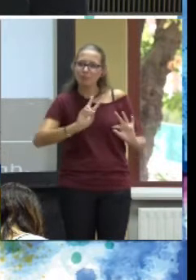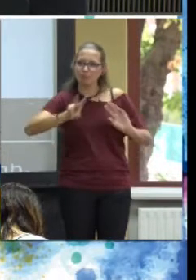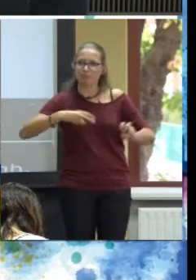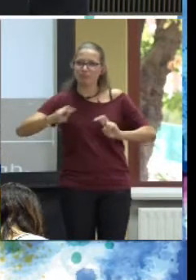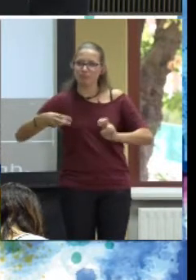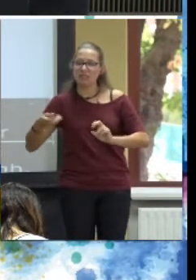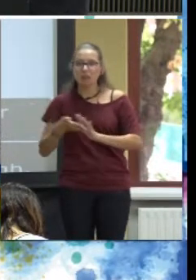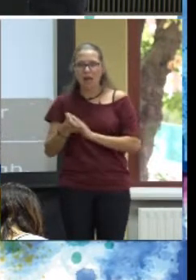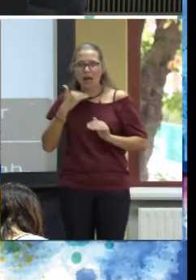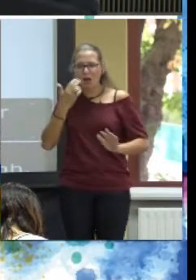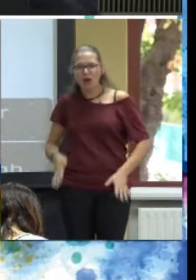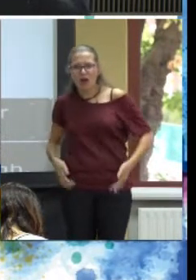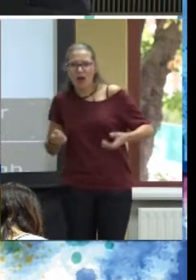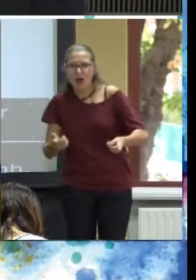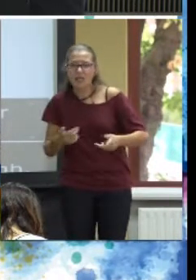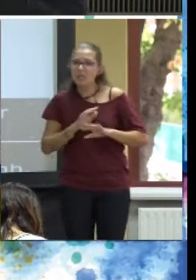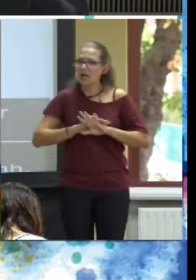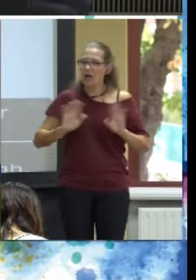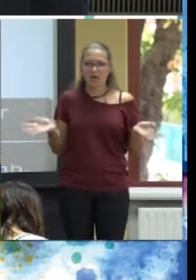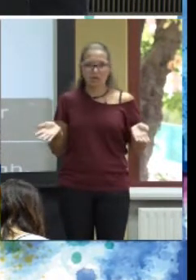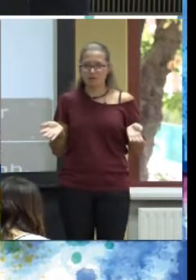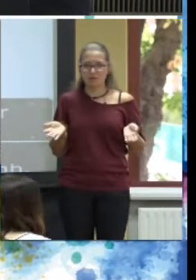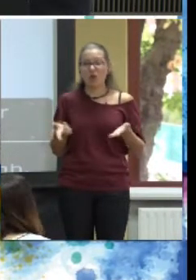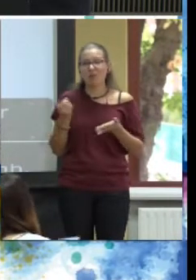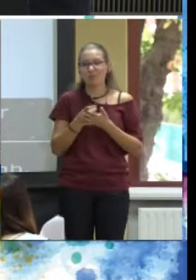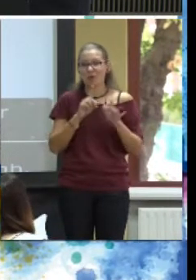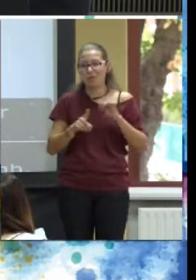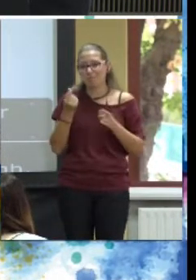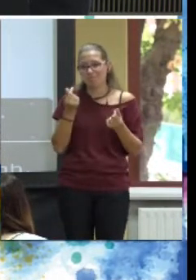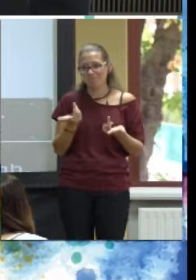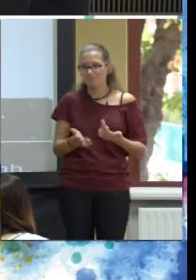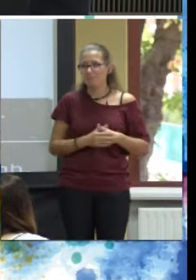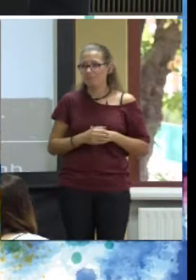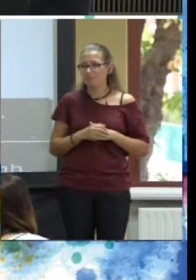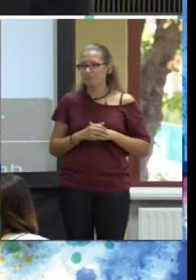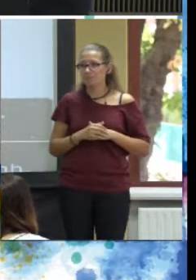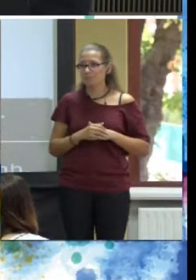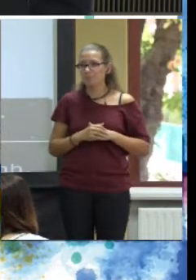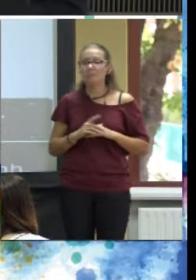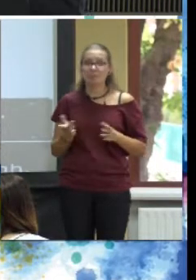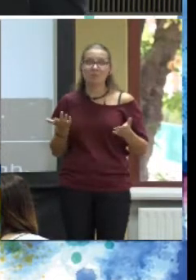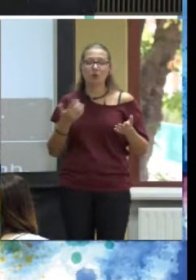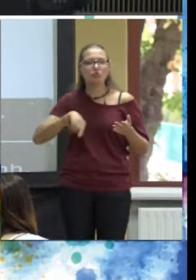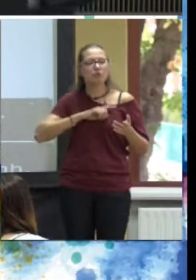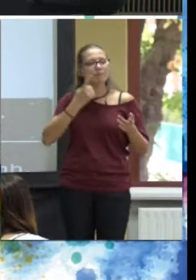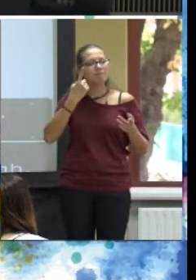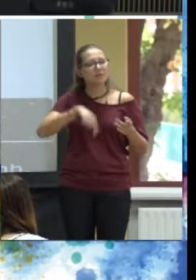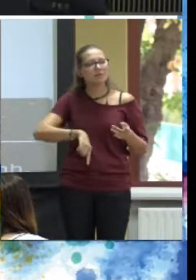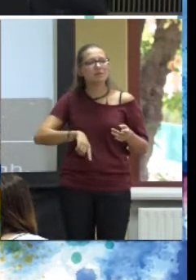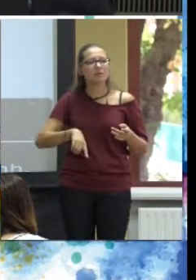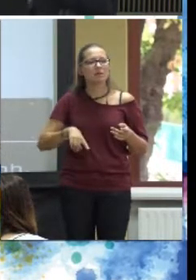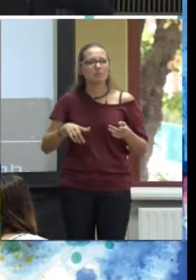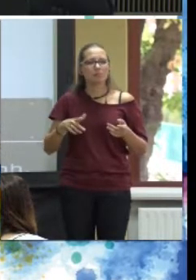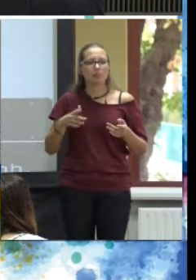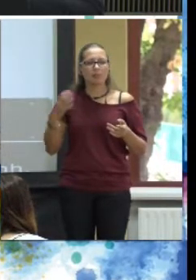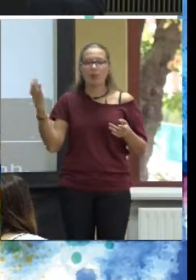the curators and the users can update the app without having to pay an additional